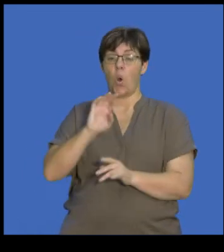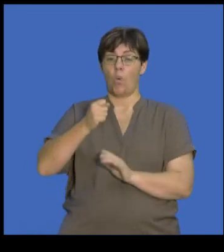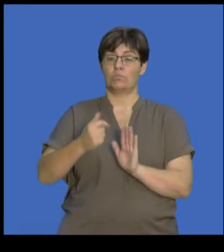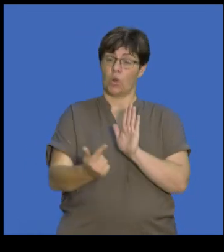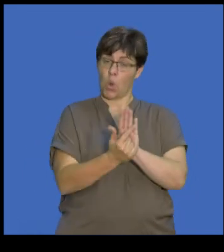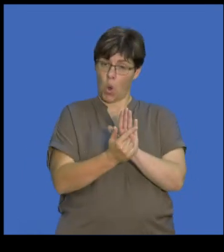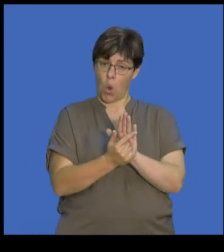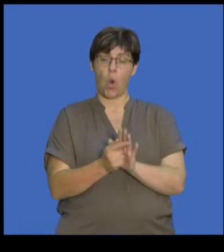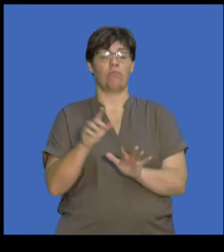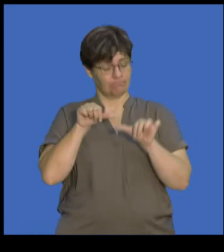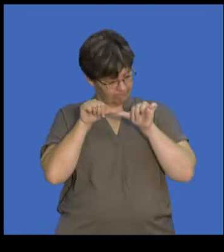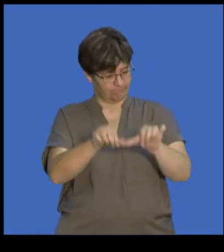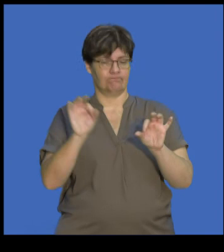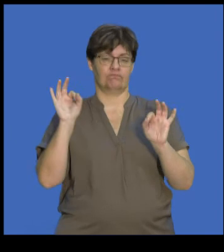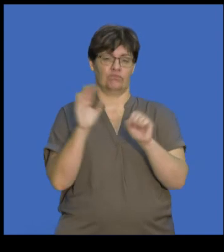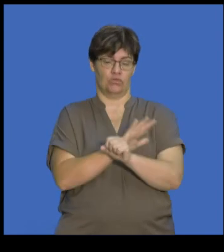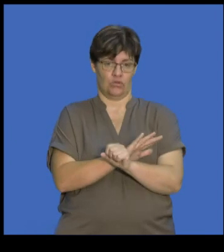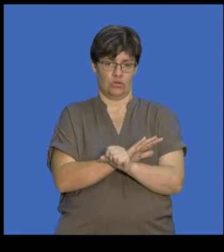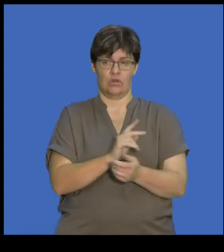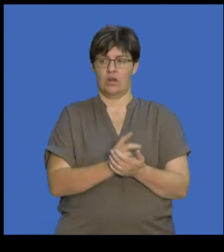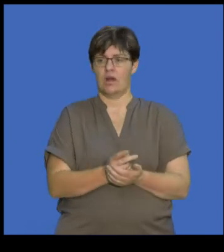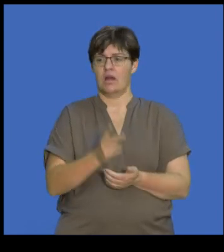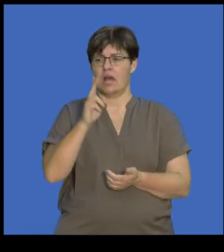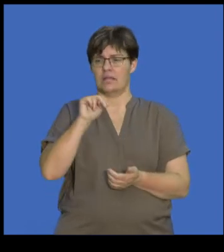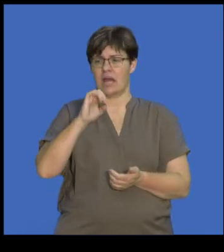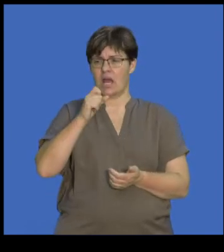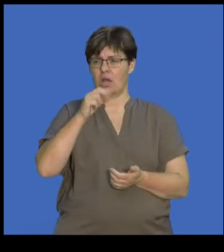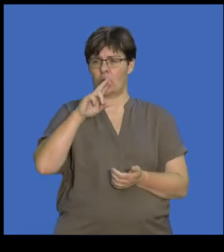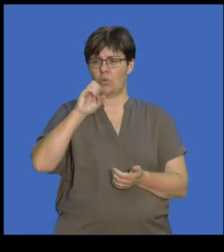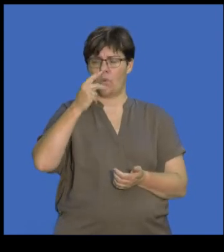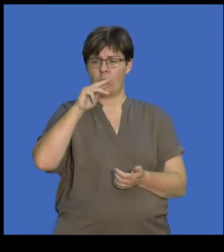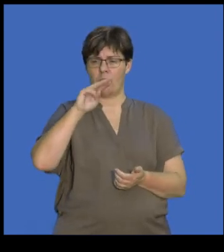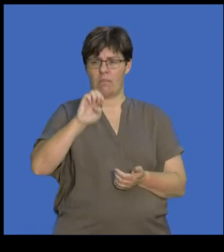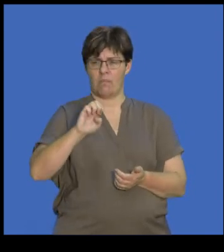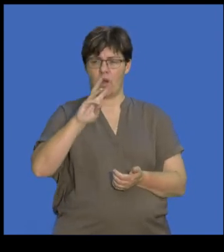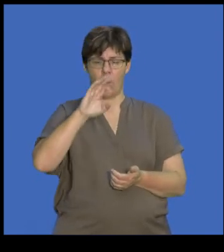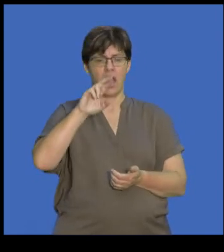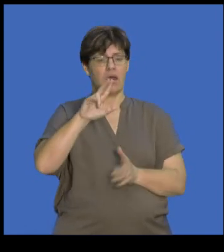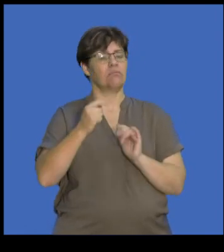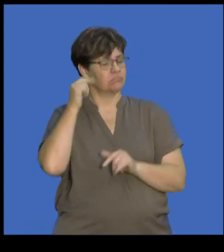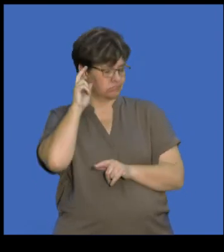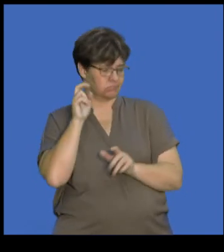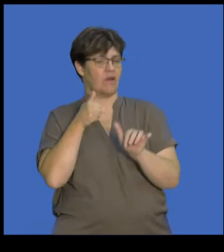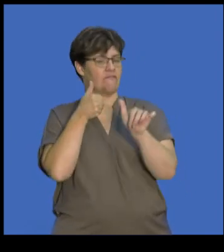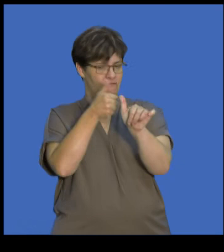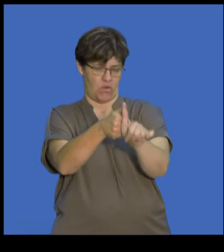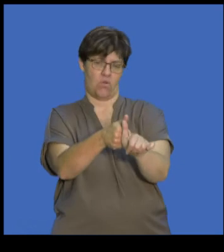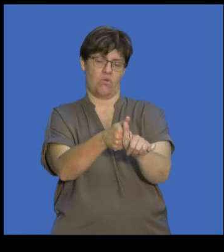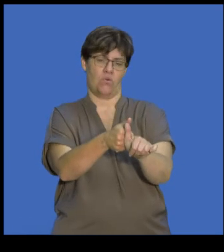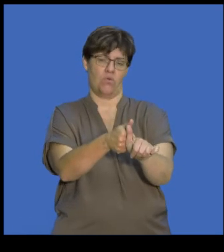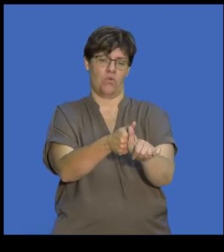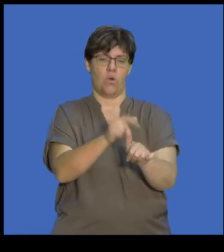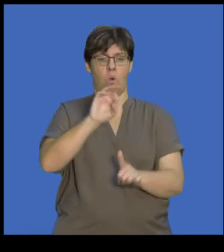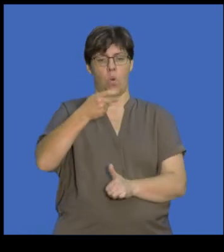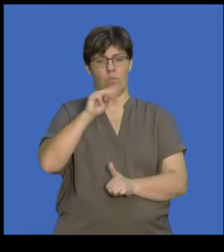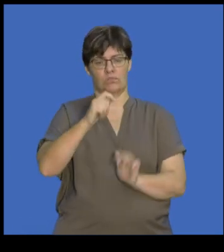practical example is a nichrome wire. So a nichrome wire obeys Ohm's law. So if the potential difference